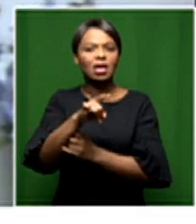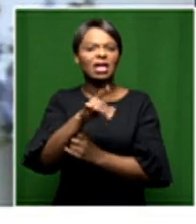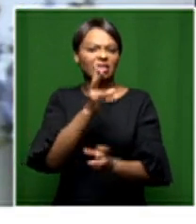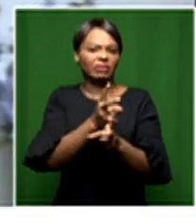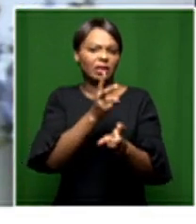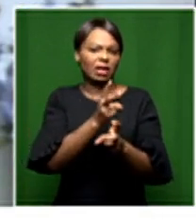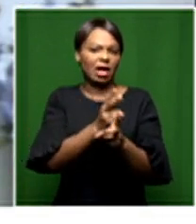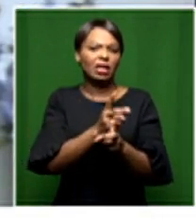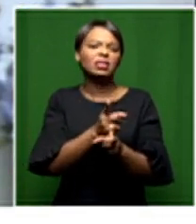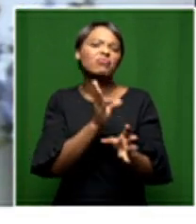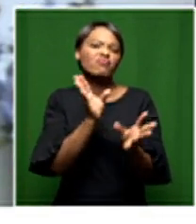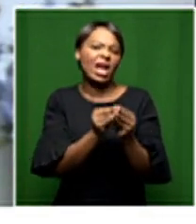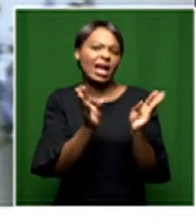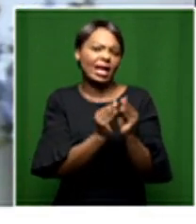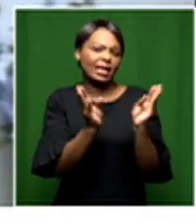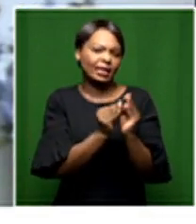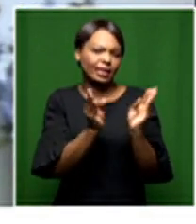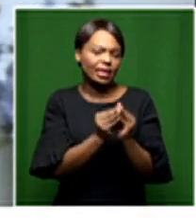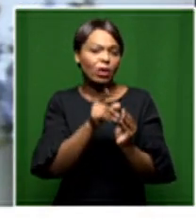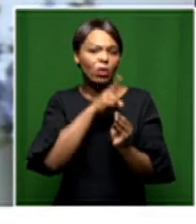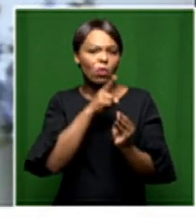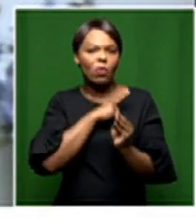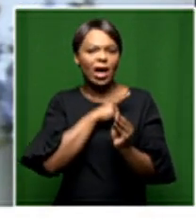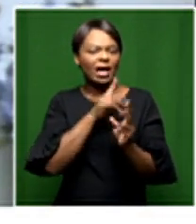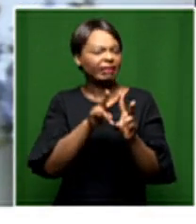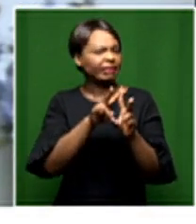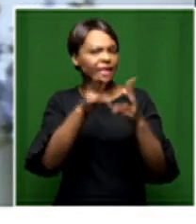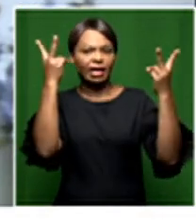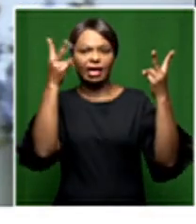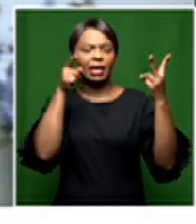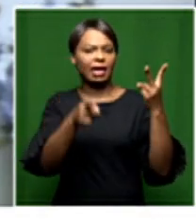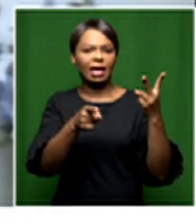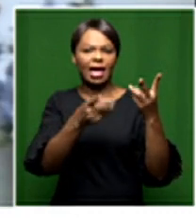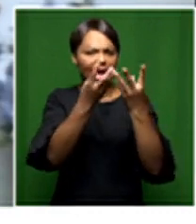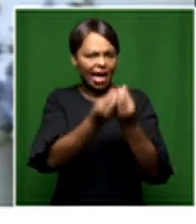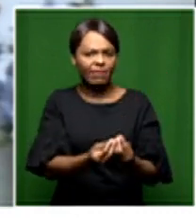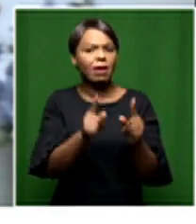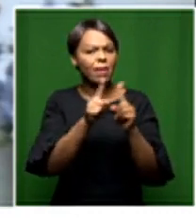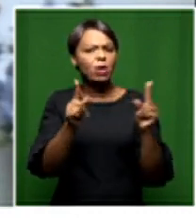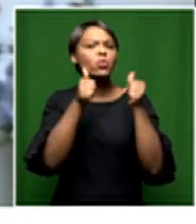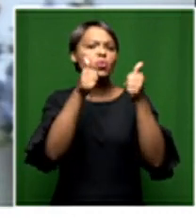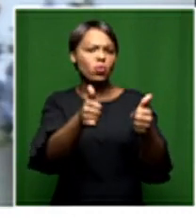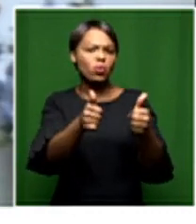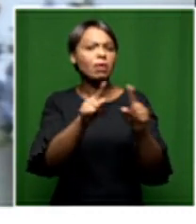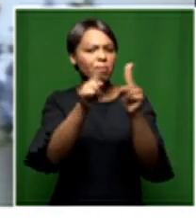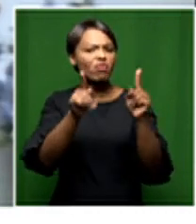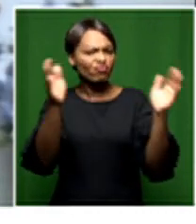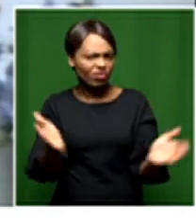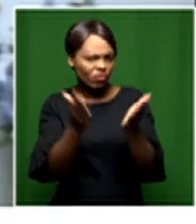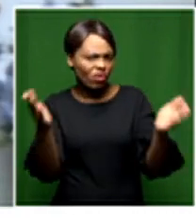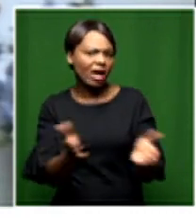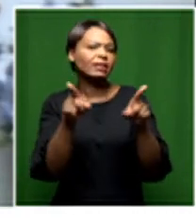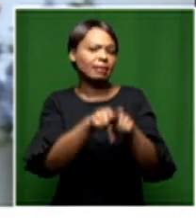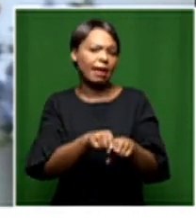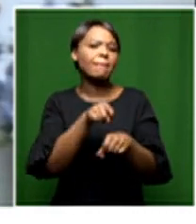difficult meeting, a meeting at which there were tactical differences, but overall good, but encouraging. And